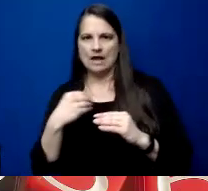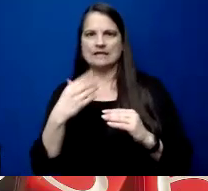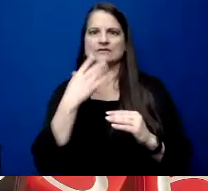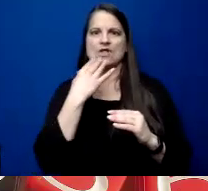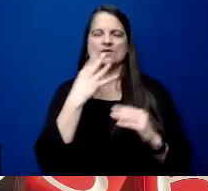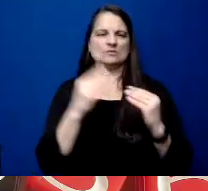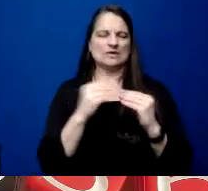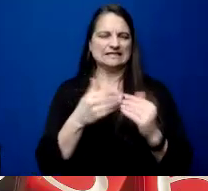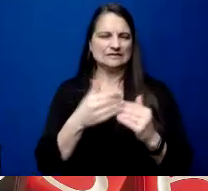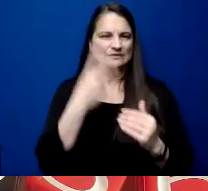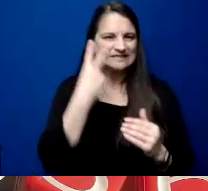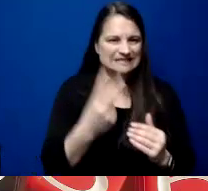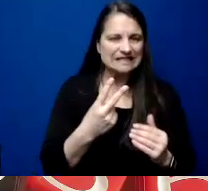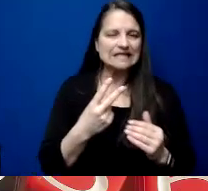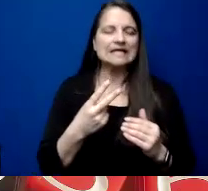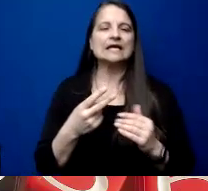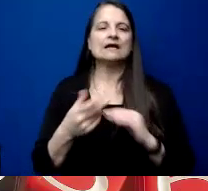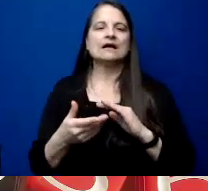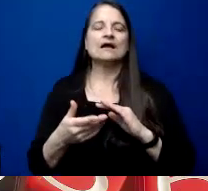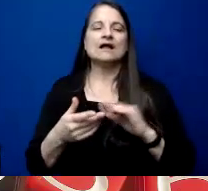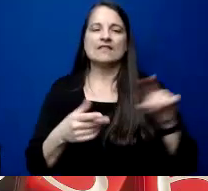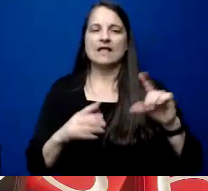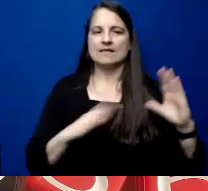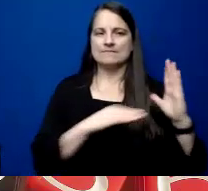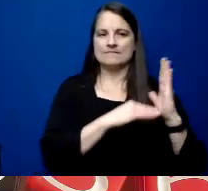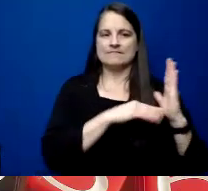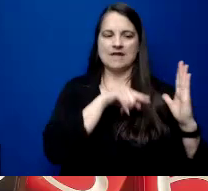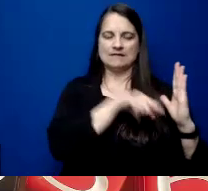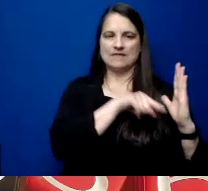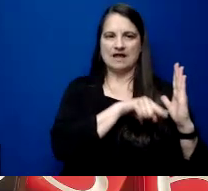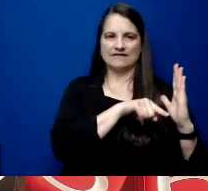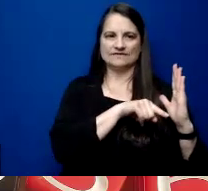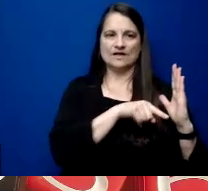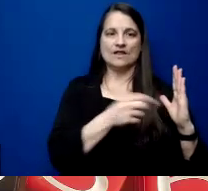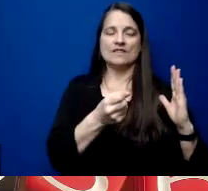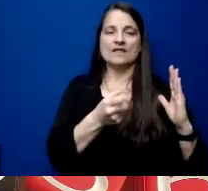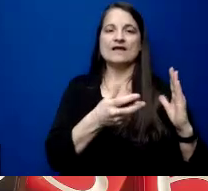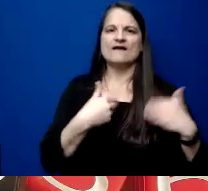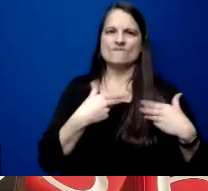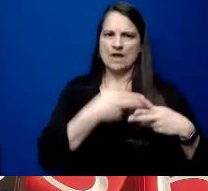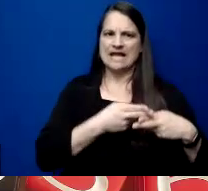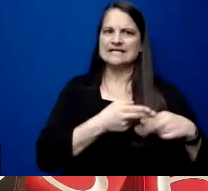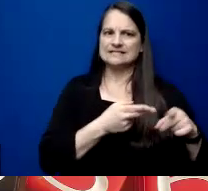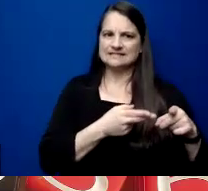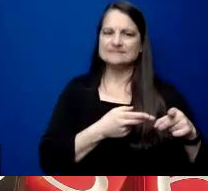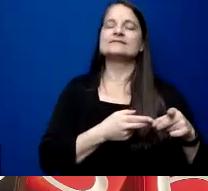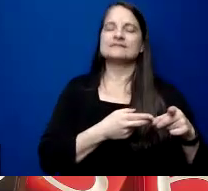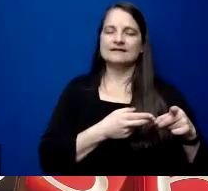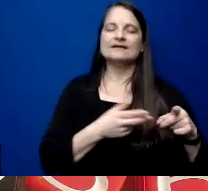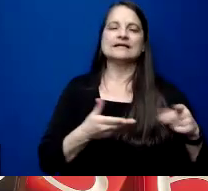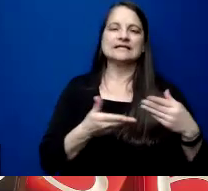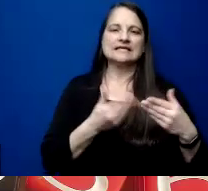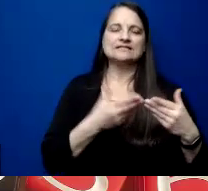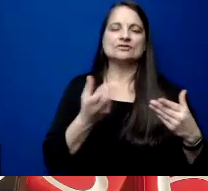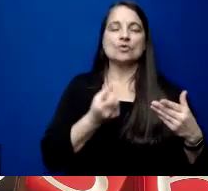and tactile on the bottom left there. Those ones are weighted too. So um, they're easier to